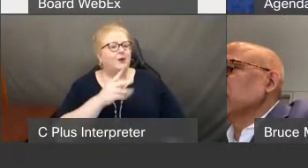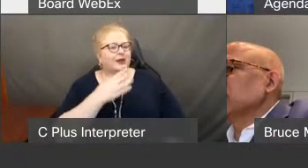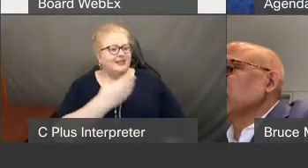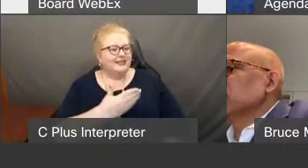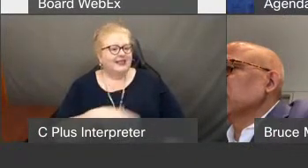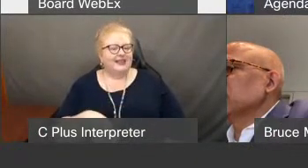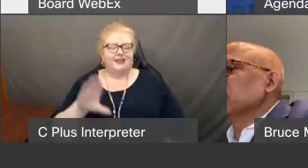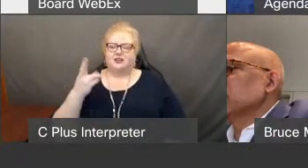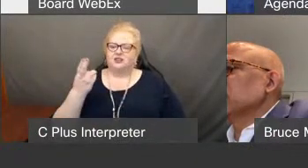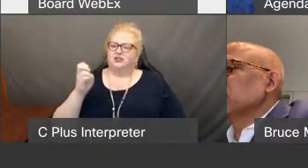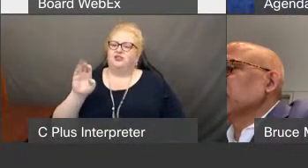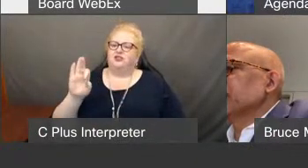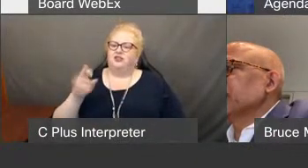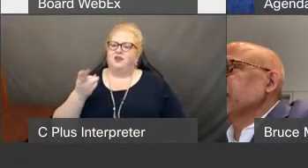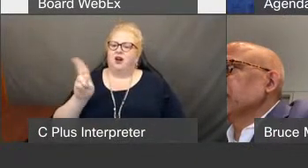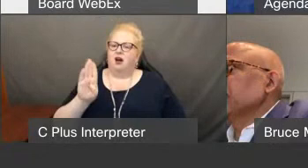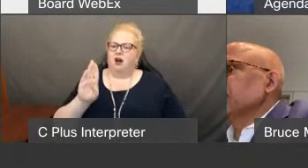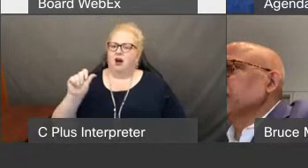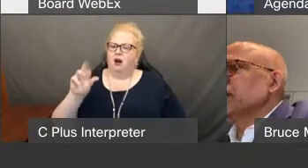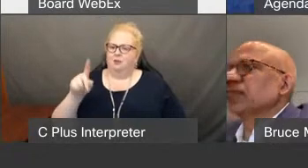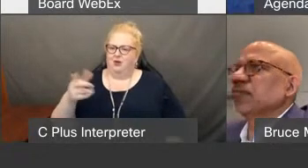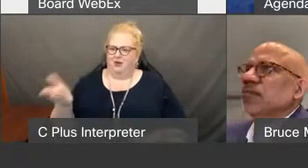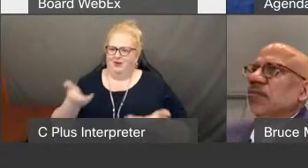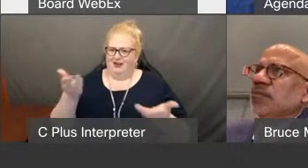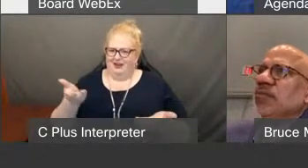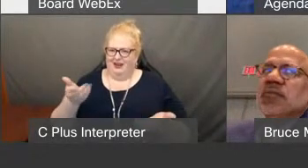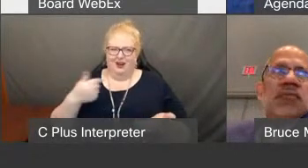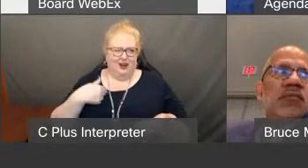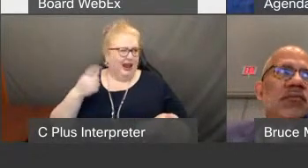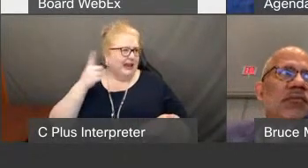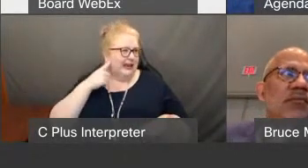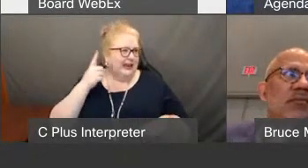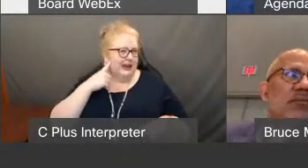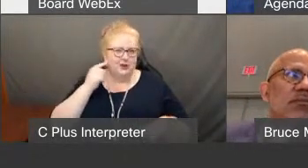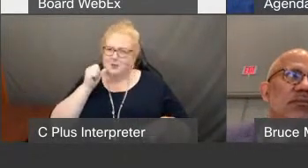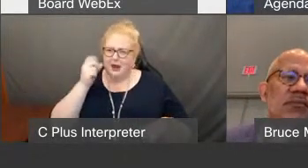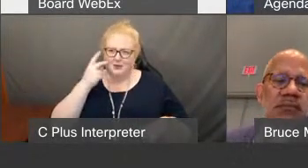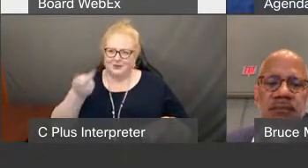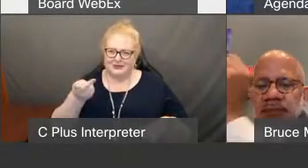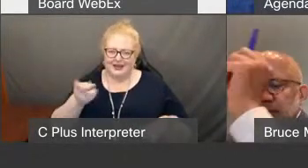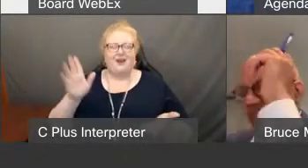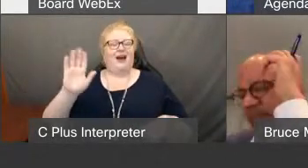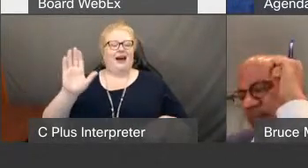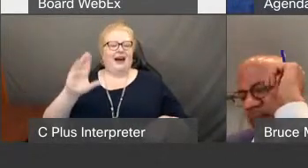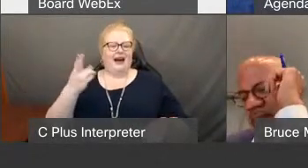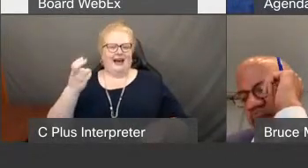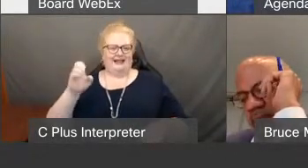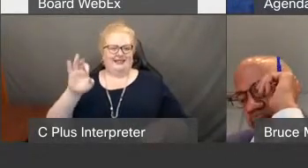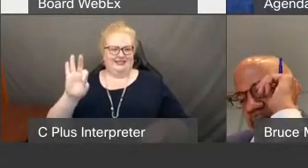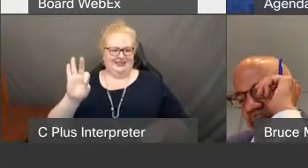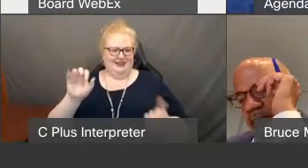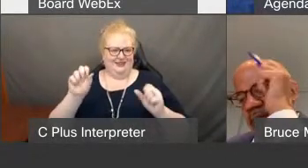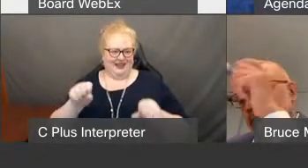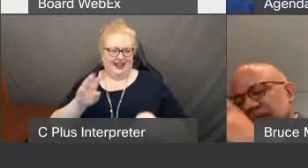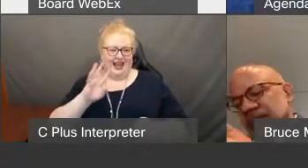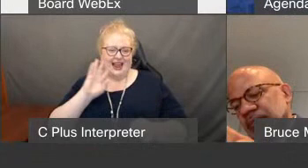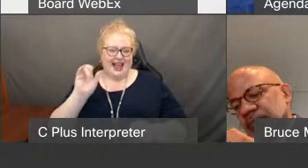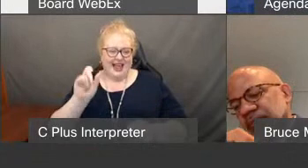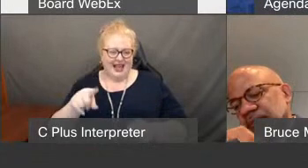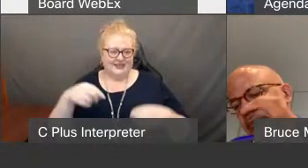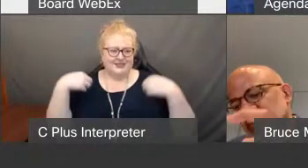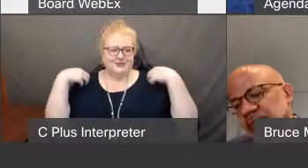Chief, could I ask you a question? I hear you. I don't see you. There you are. Hi, Chief. So I know we've made